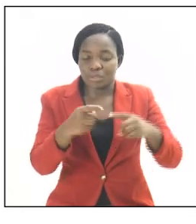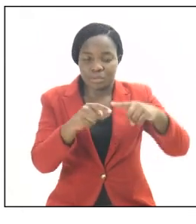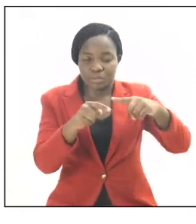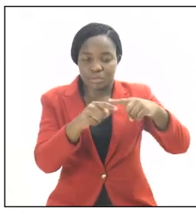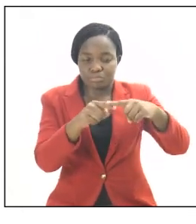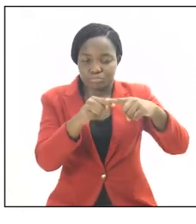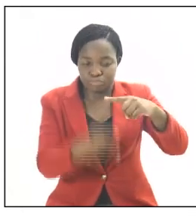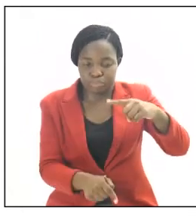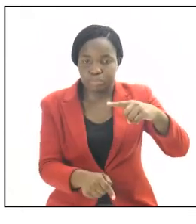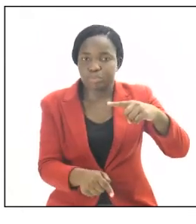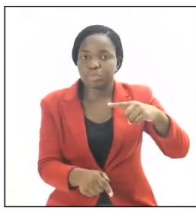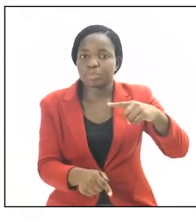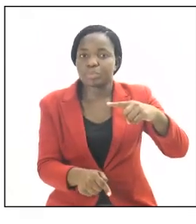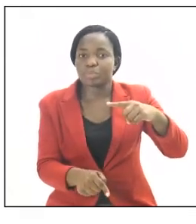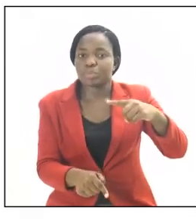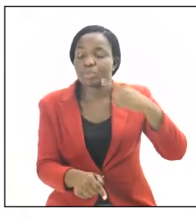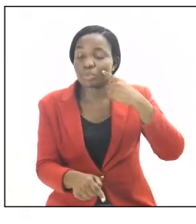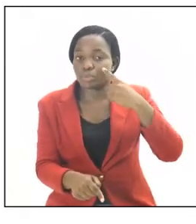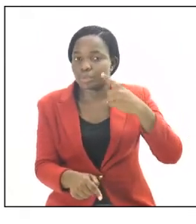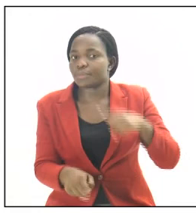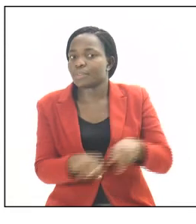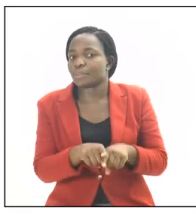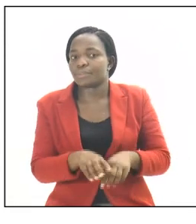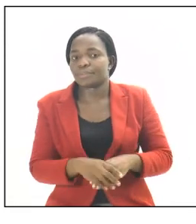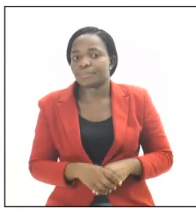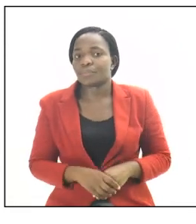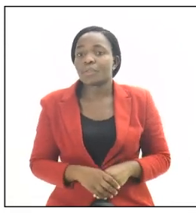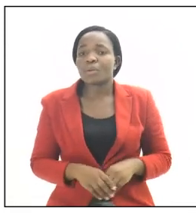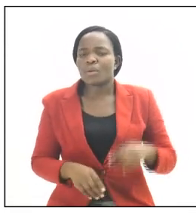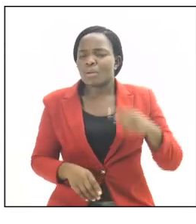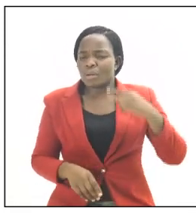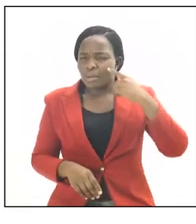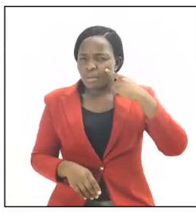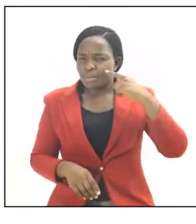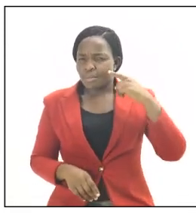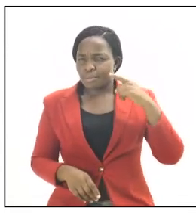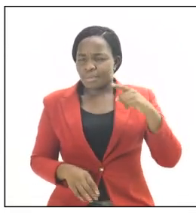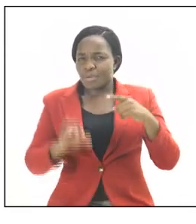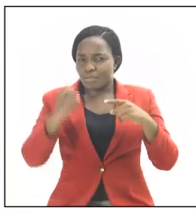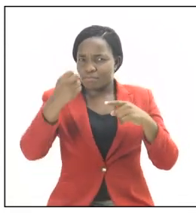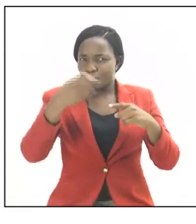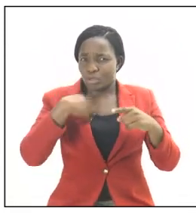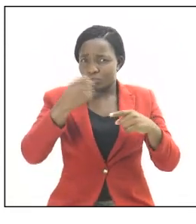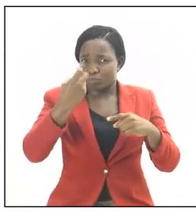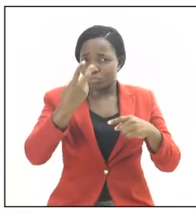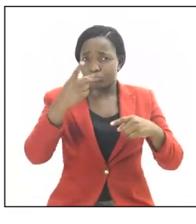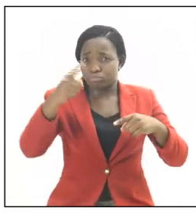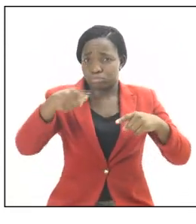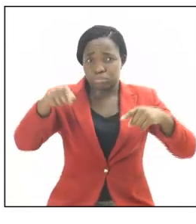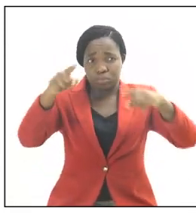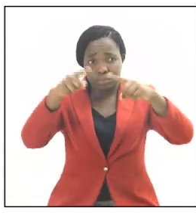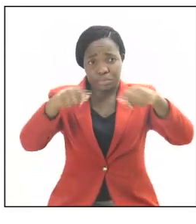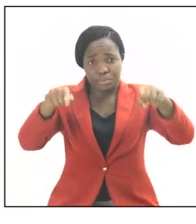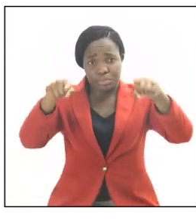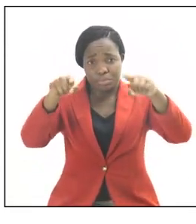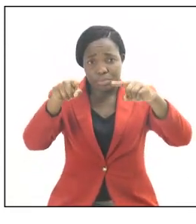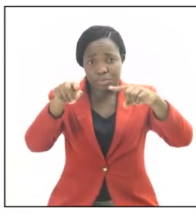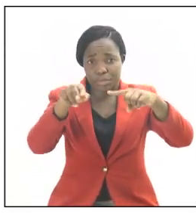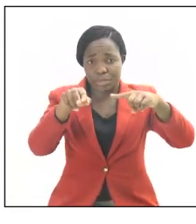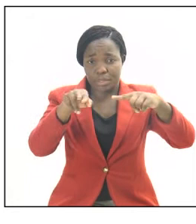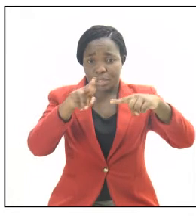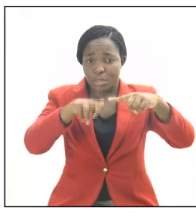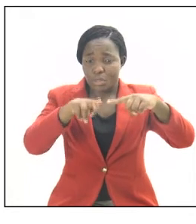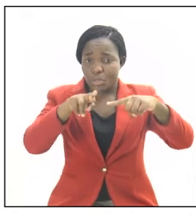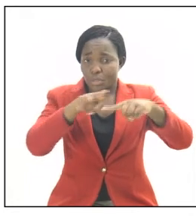bottom. Oh, I see. So we have 2 circles with radius of 4